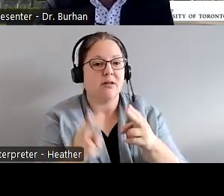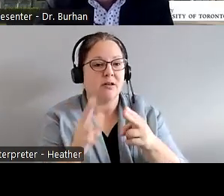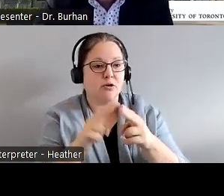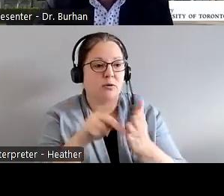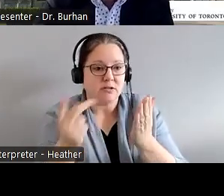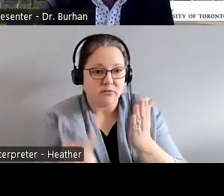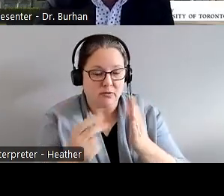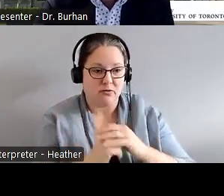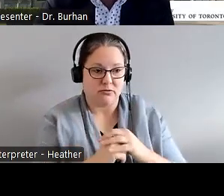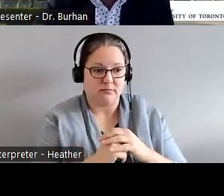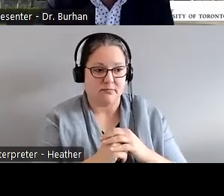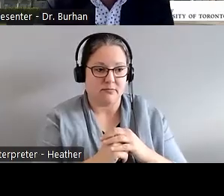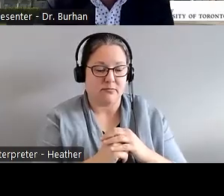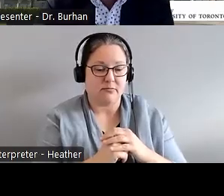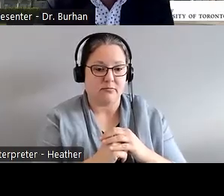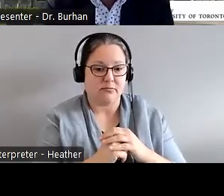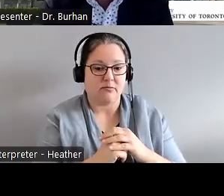being circulated to look at